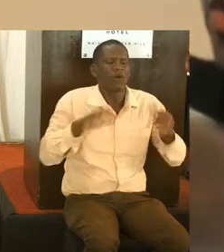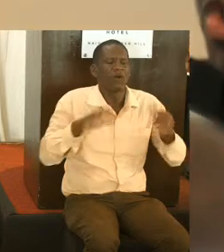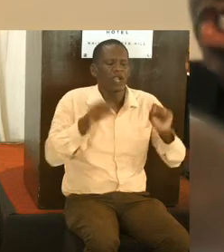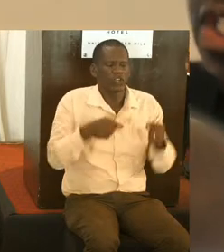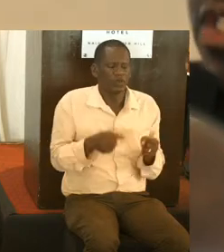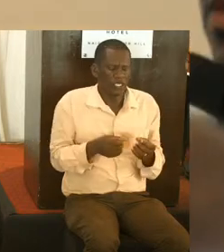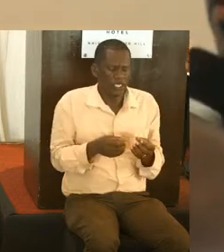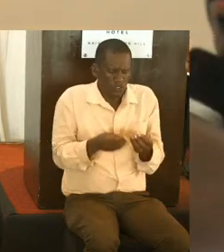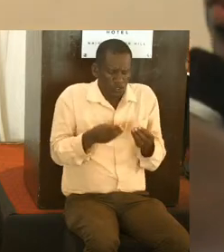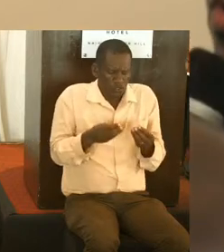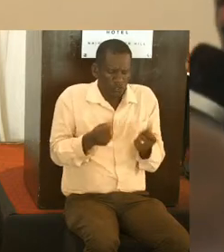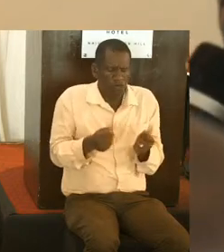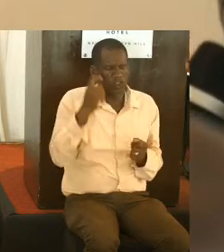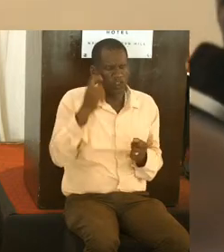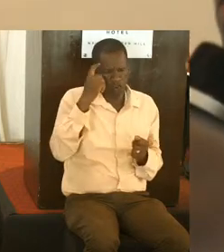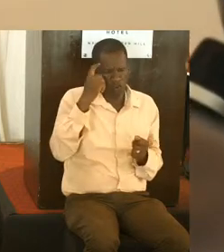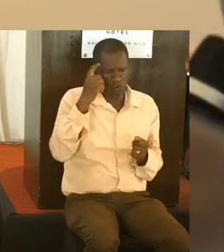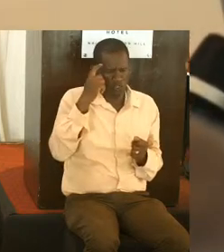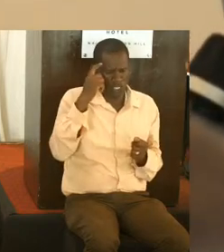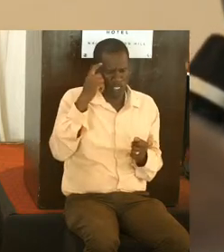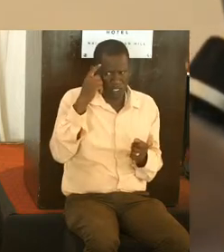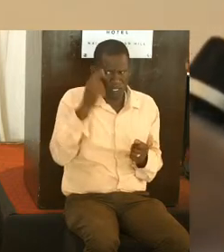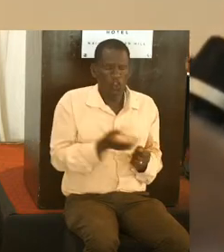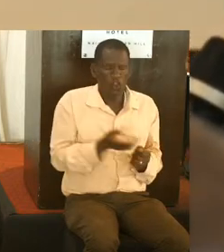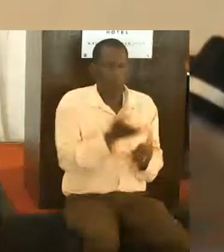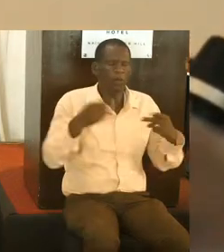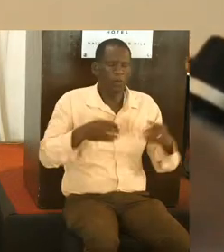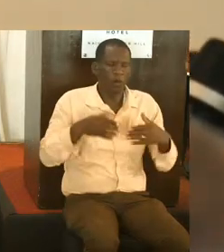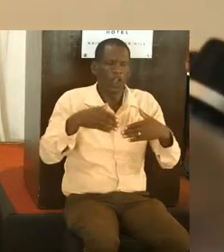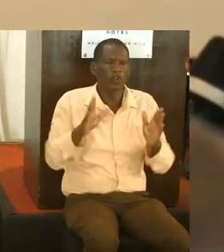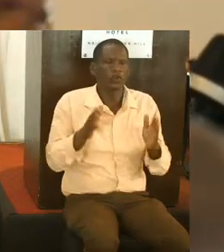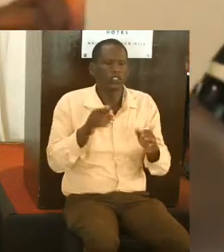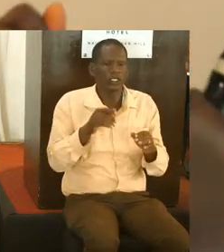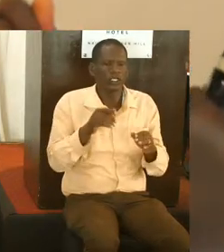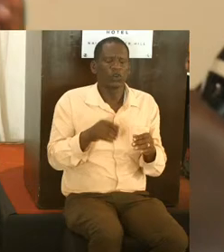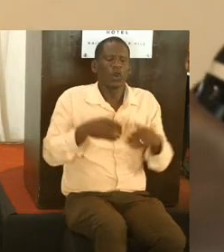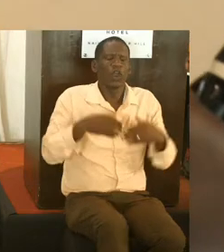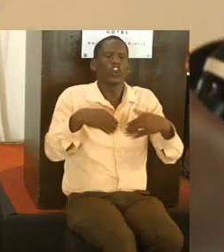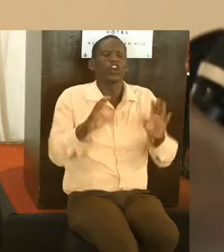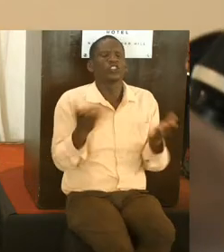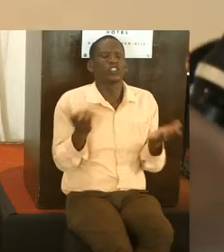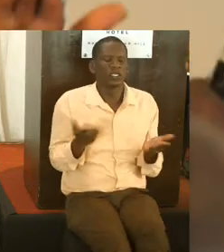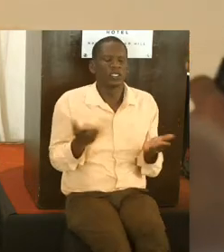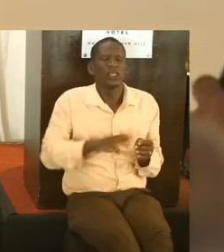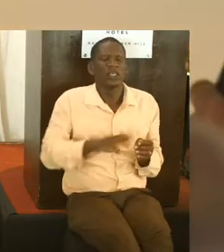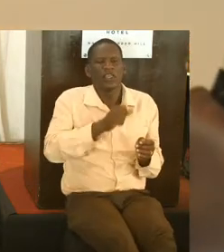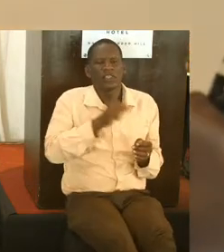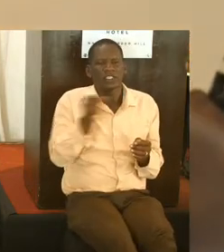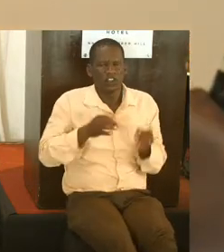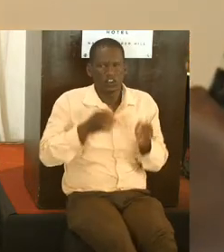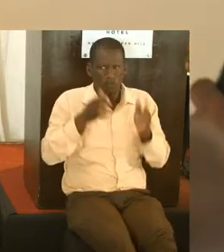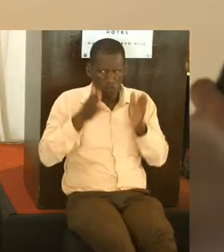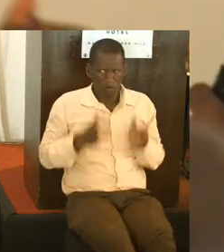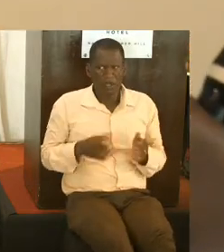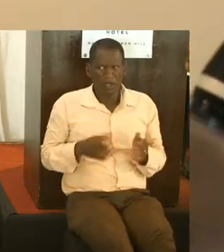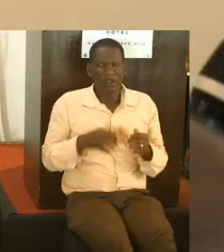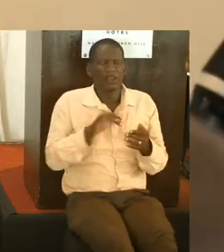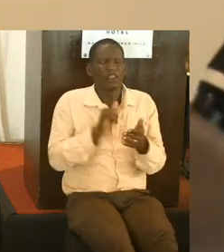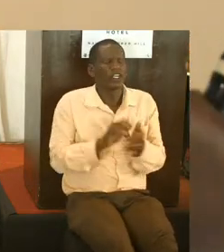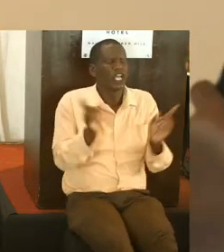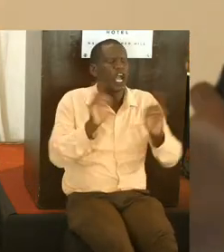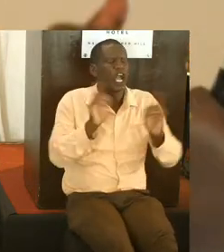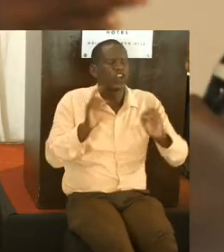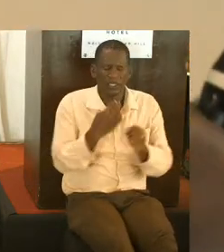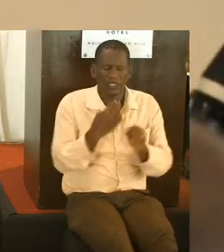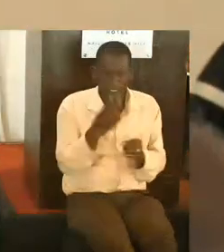prick the conscience of those that have been lost in the wild the other side of humanity that no